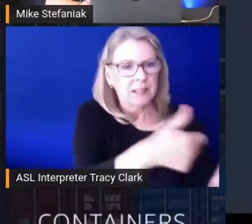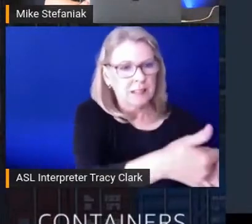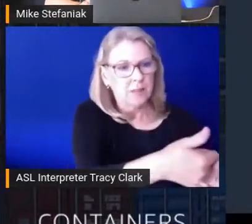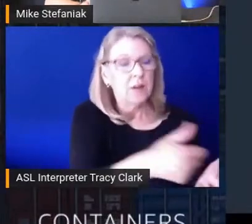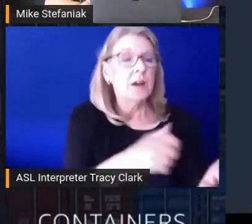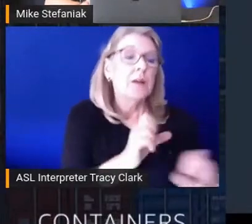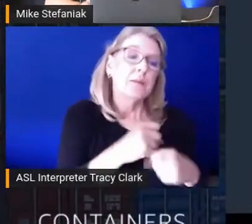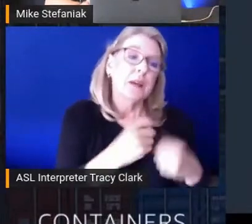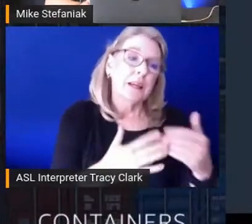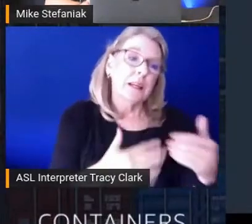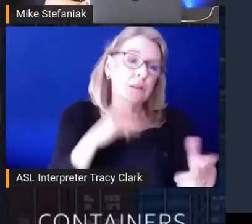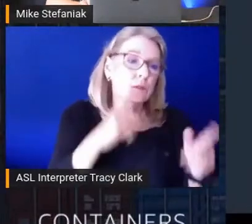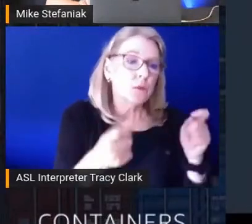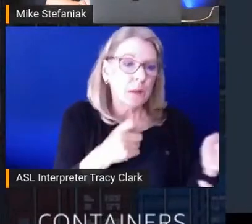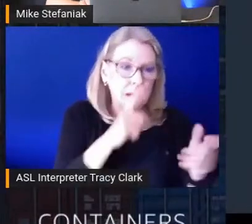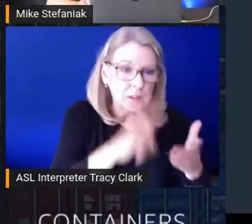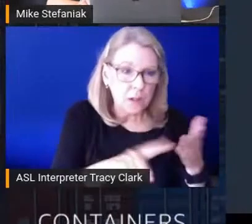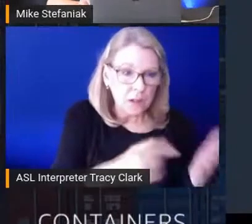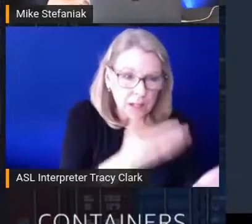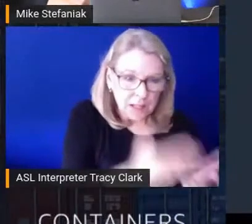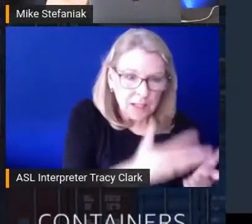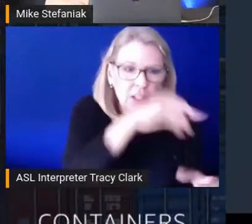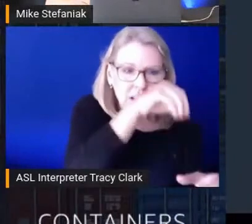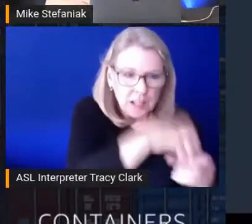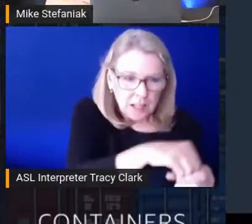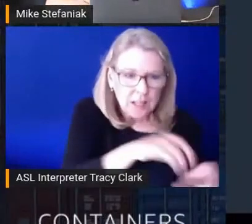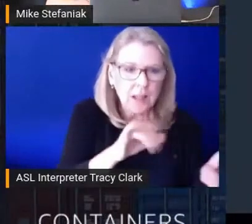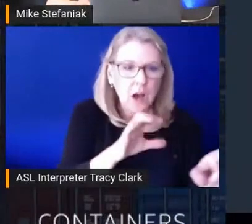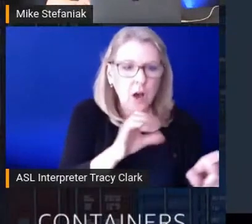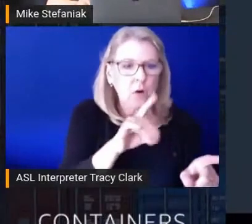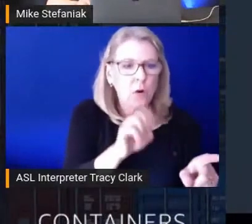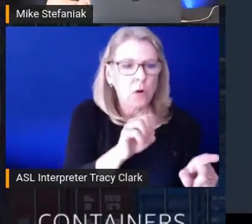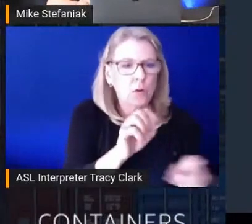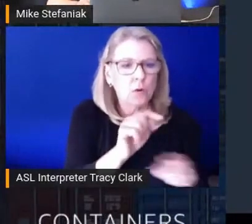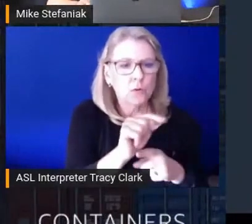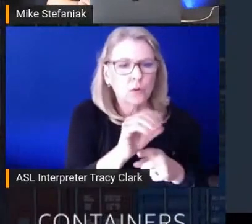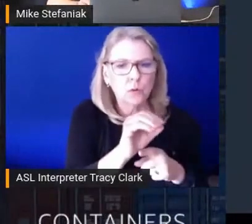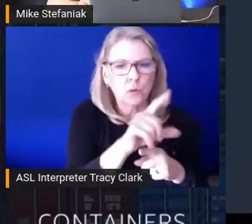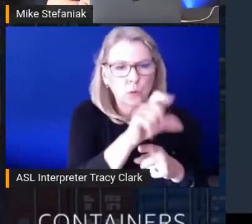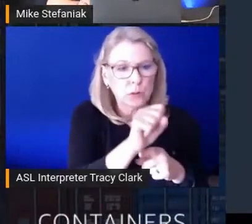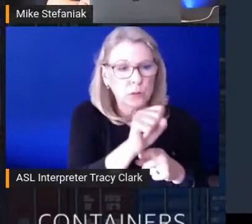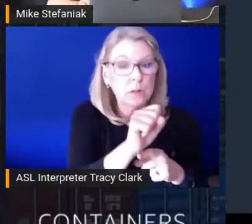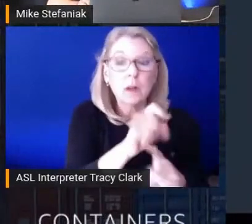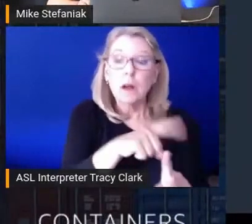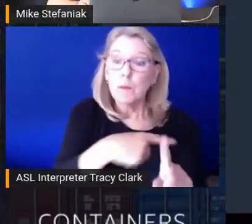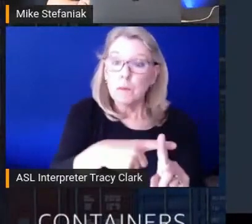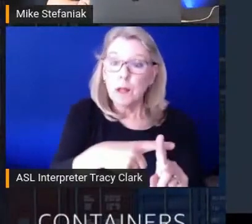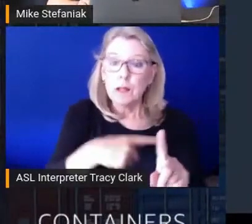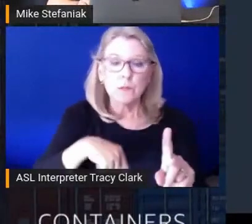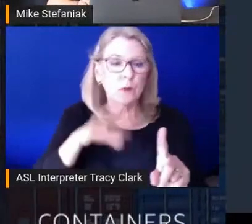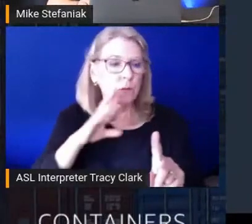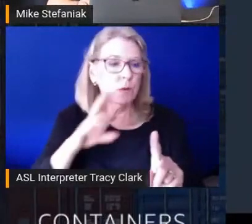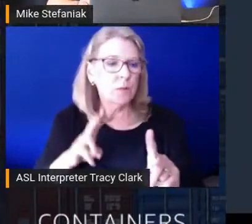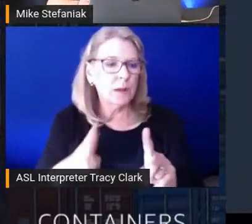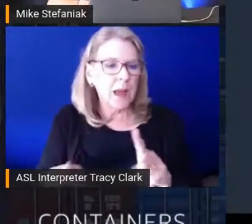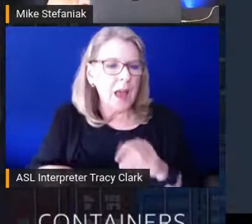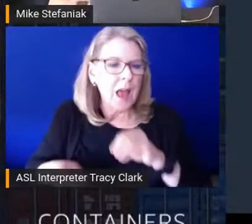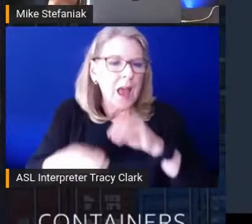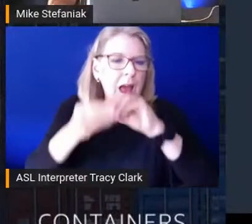as code tools like CloudFormation, Terraform. And then in addition to that, we'll also be adding an authorization layer. So